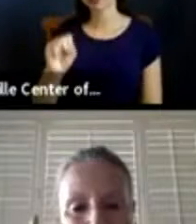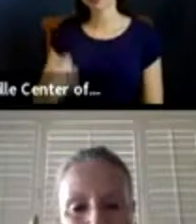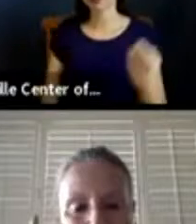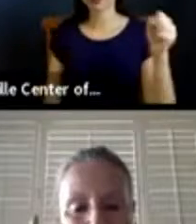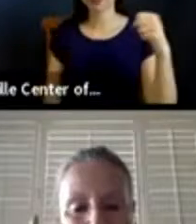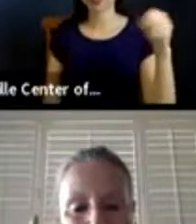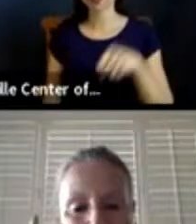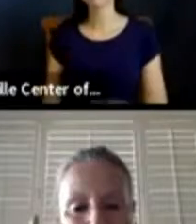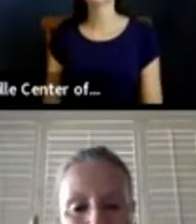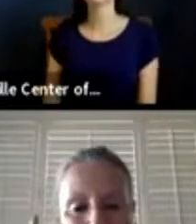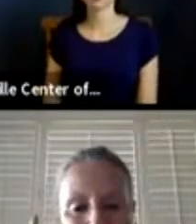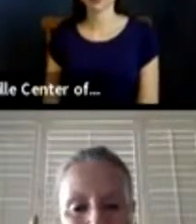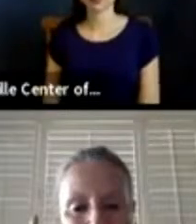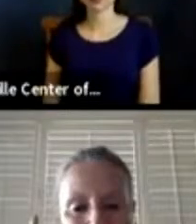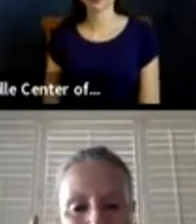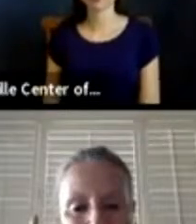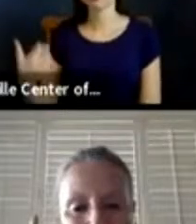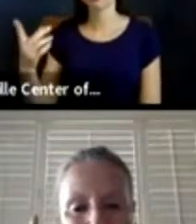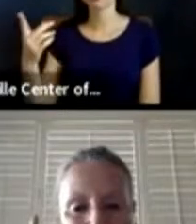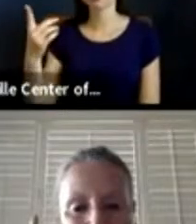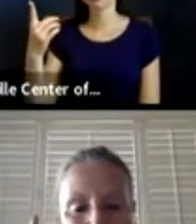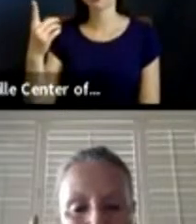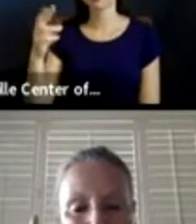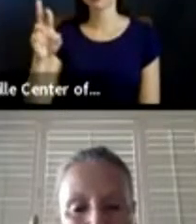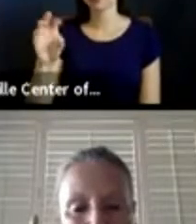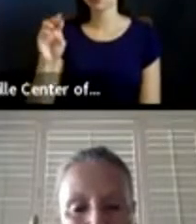Yes. Dr. O'Brien.